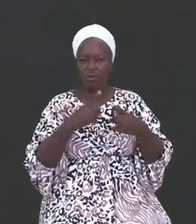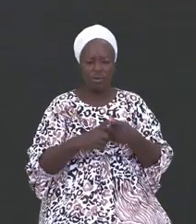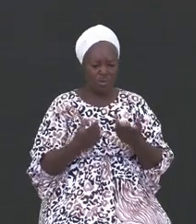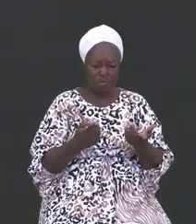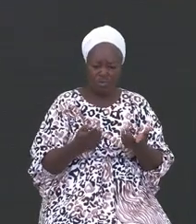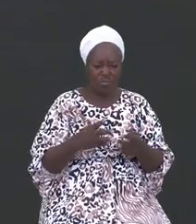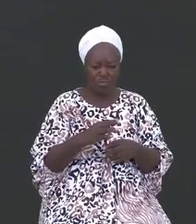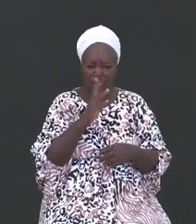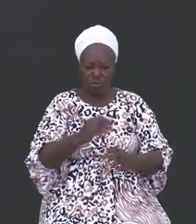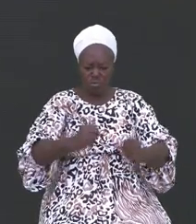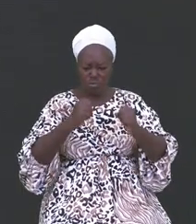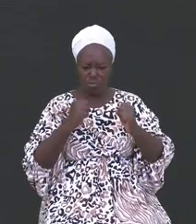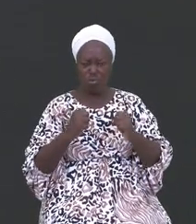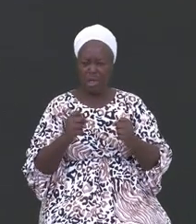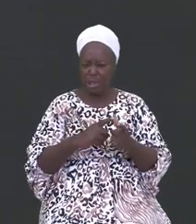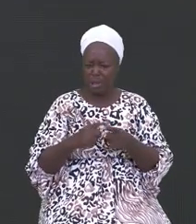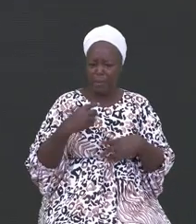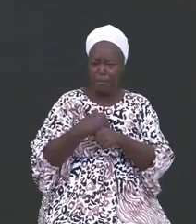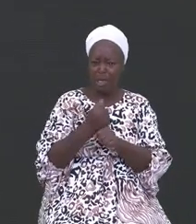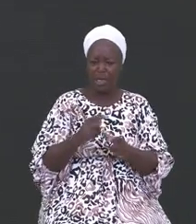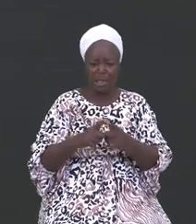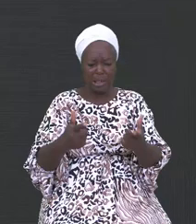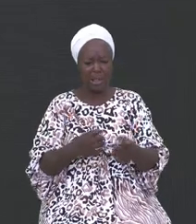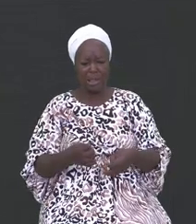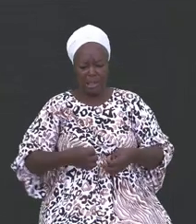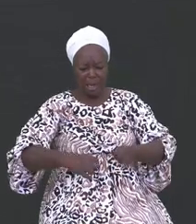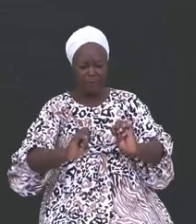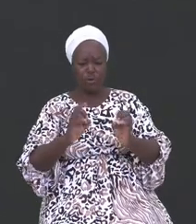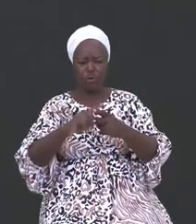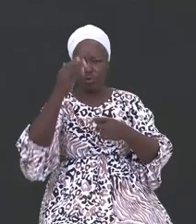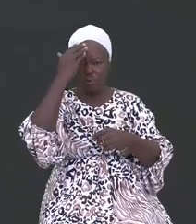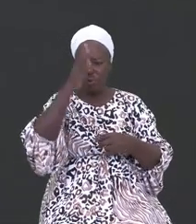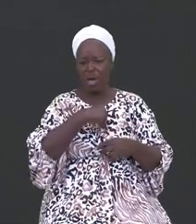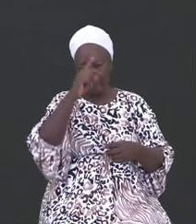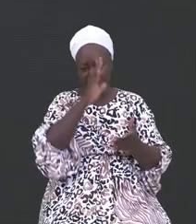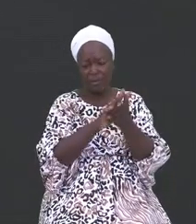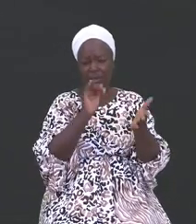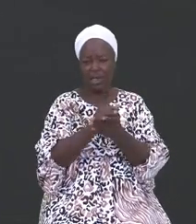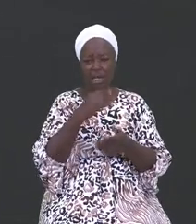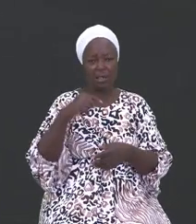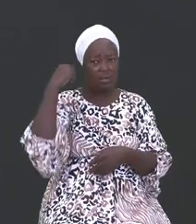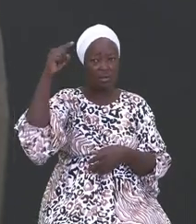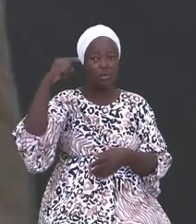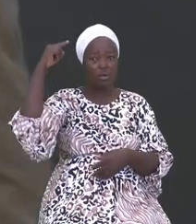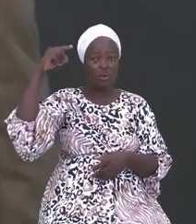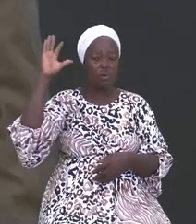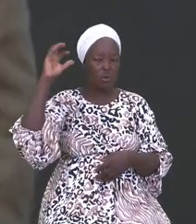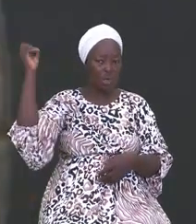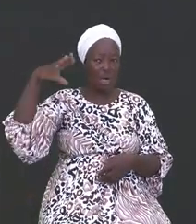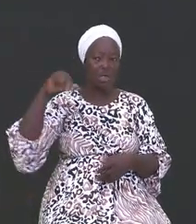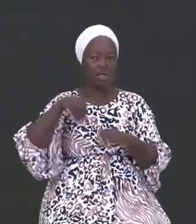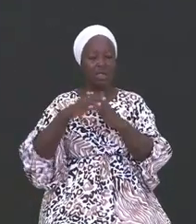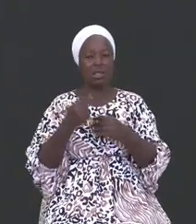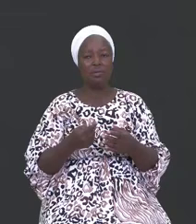and make a great effort to know and to believe that the sun will rise in the morning,